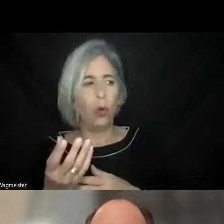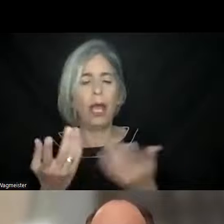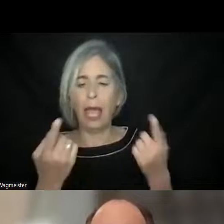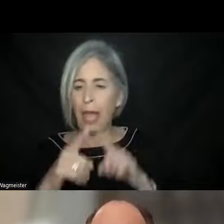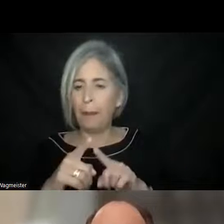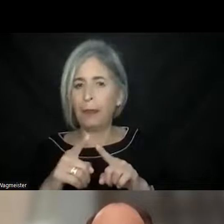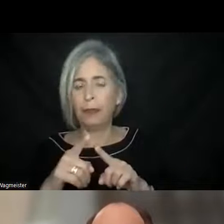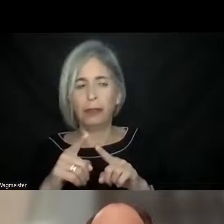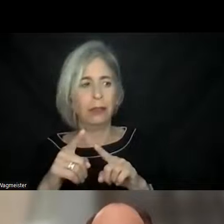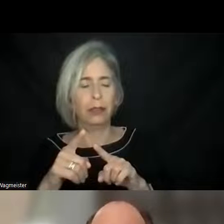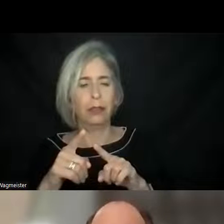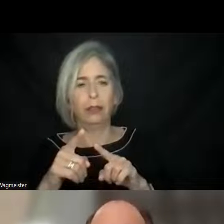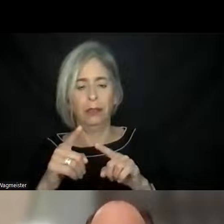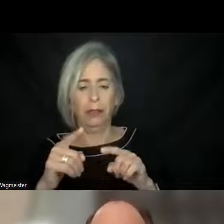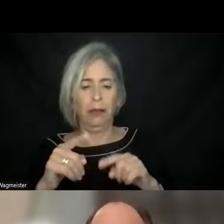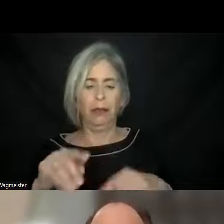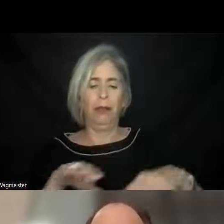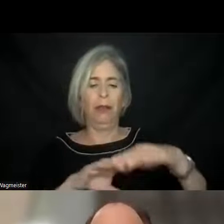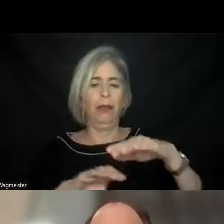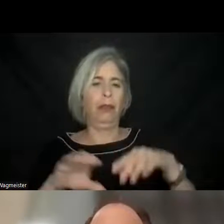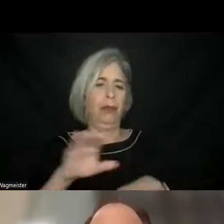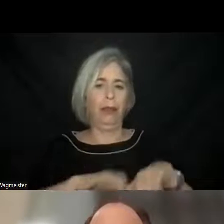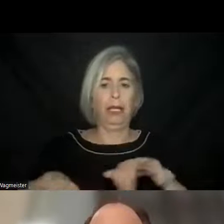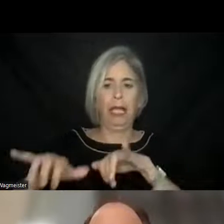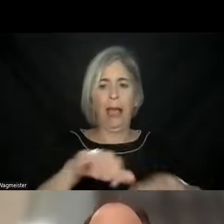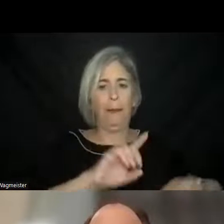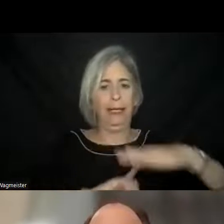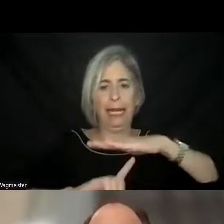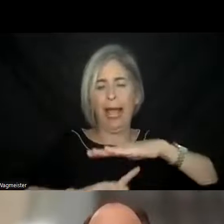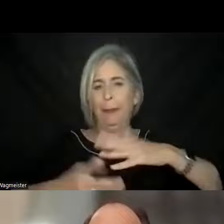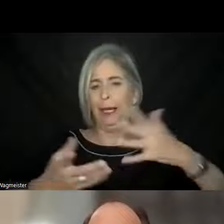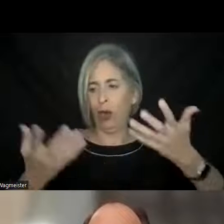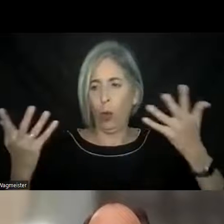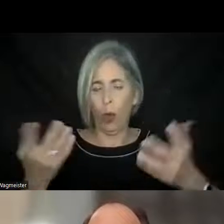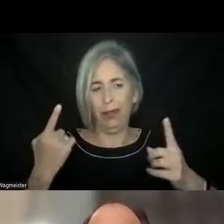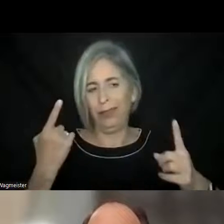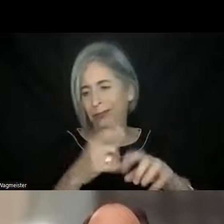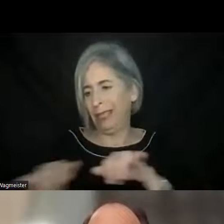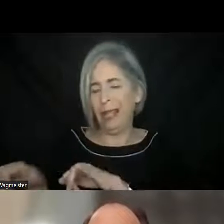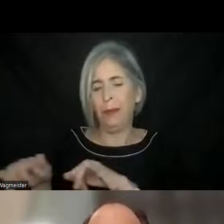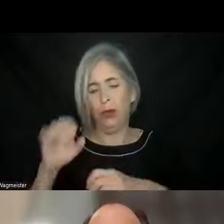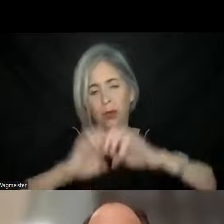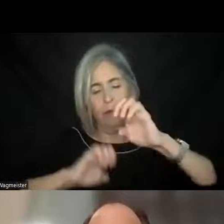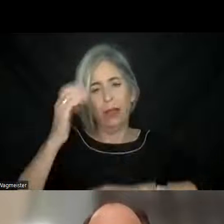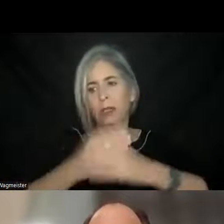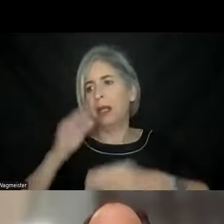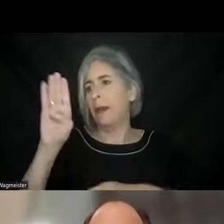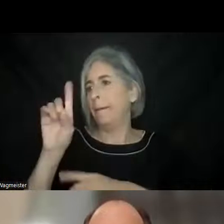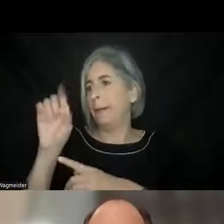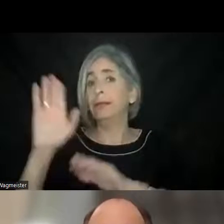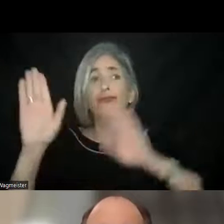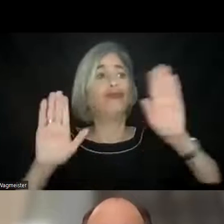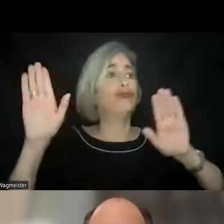to the lowest common denominator. And often a procurement officer will have to go off and evaluate some bids, and they'll